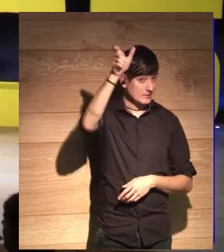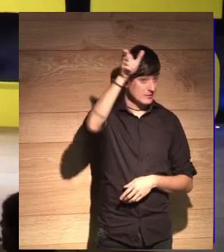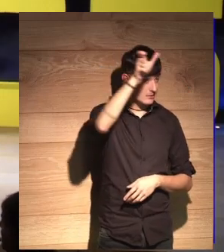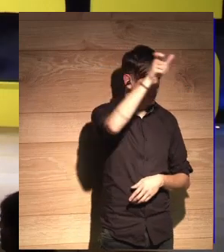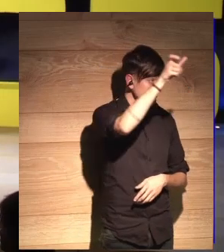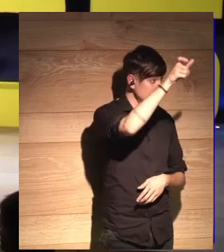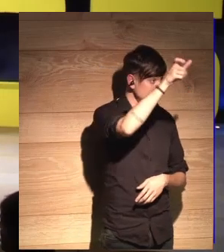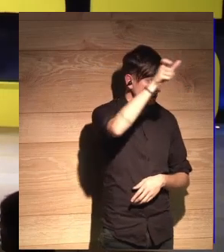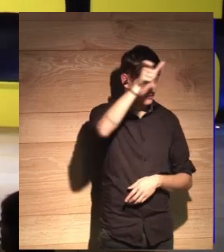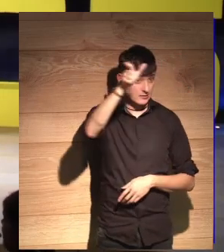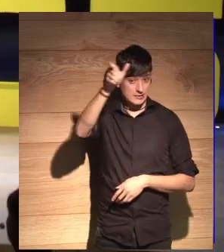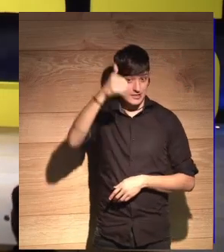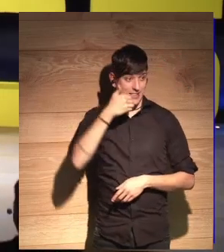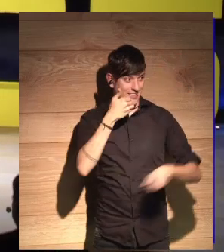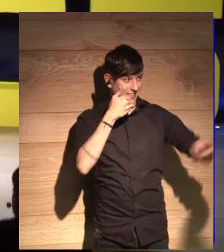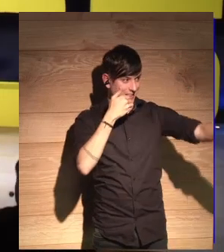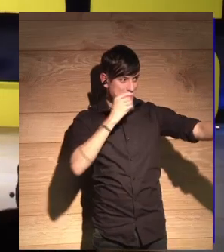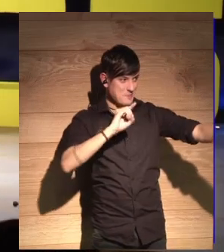Okay, I think you did it first.